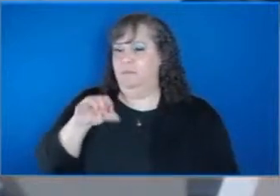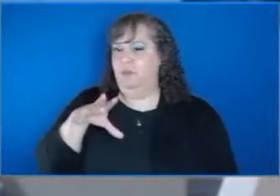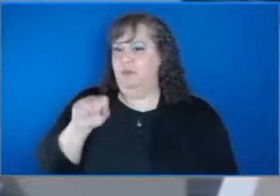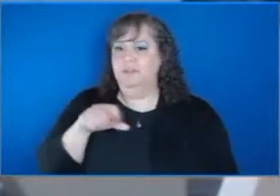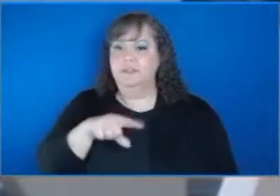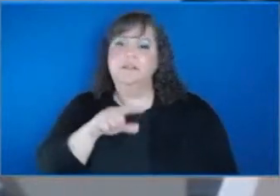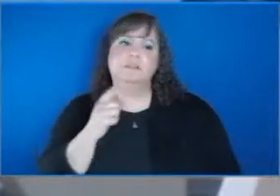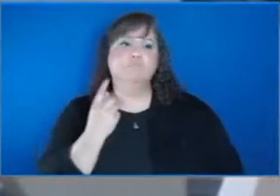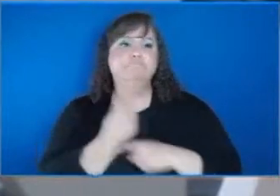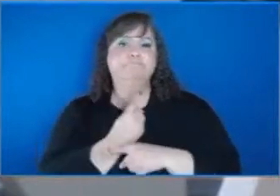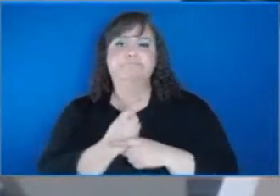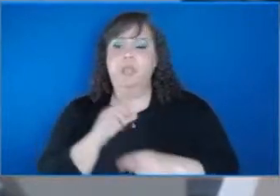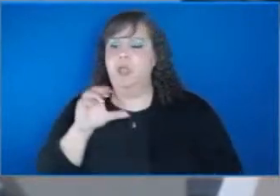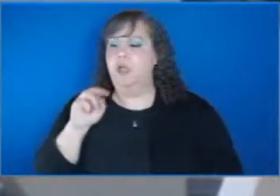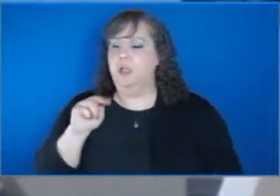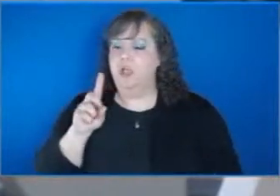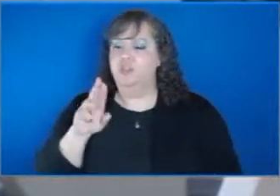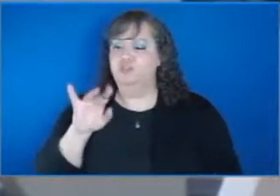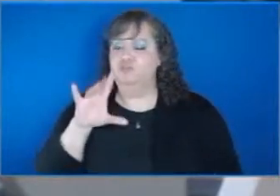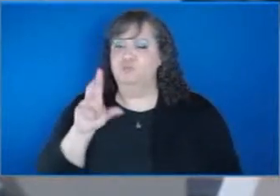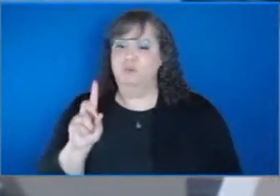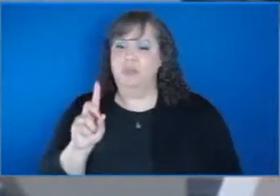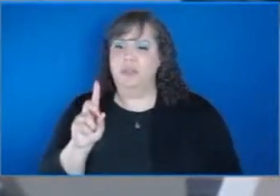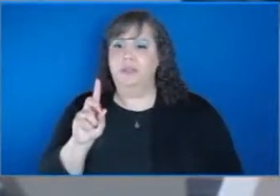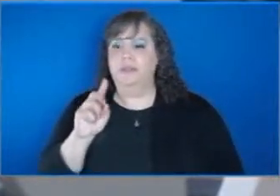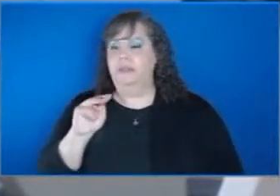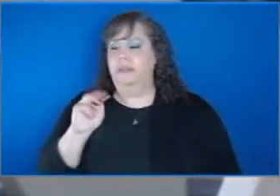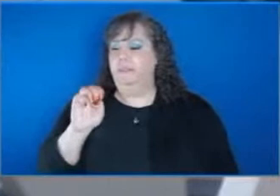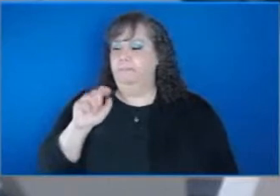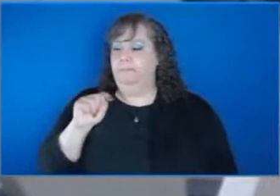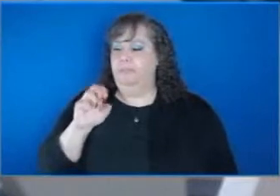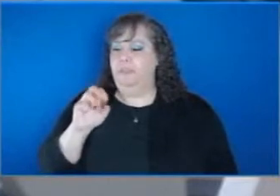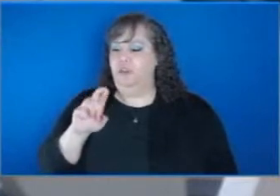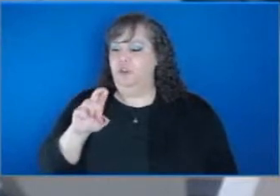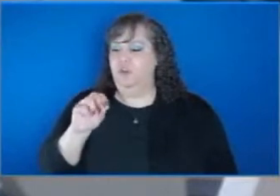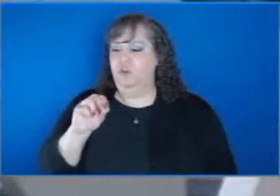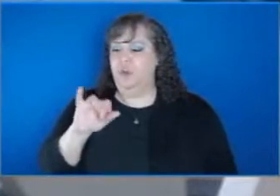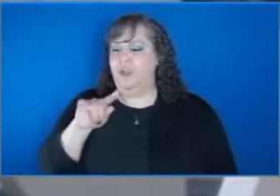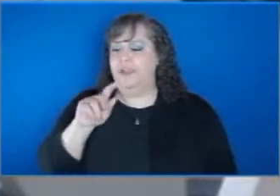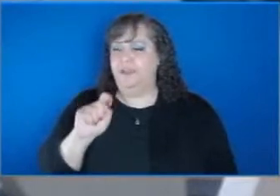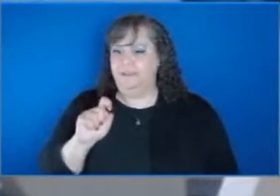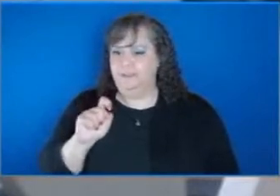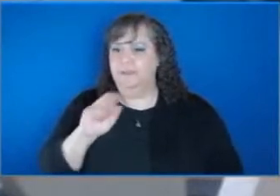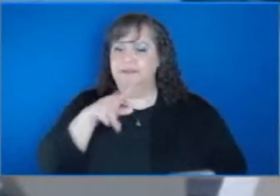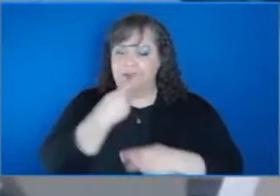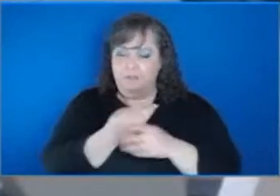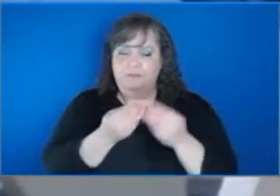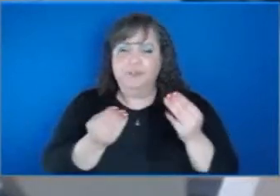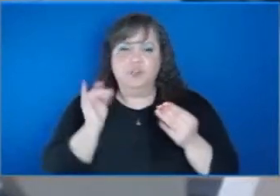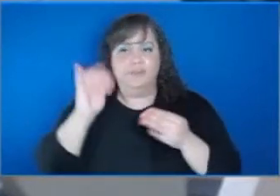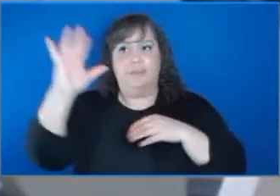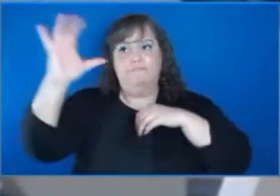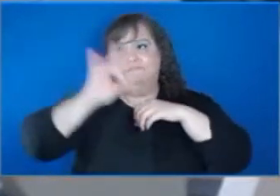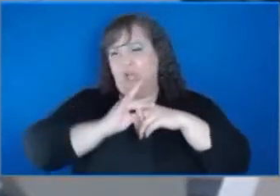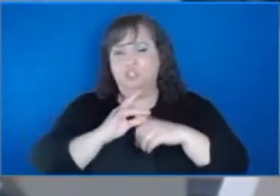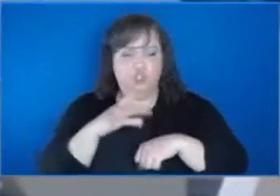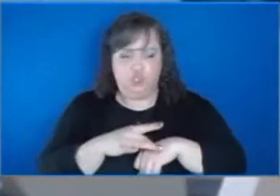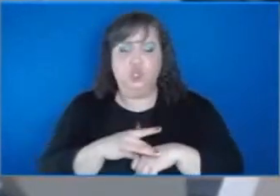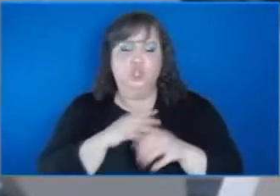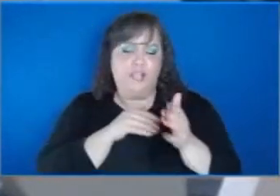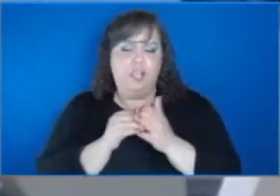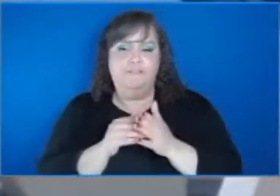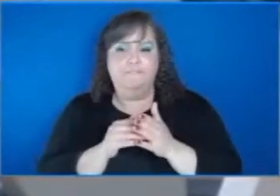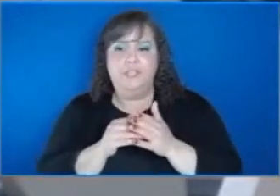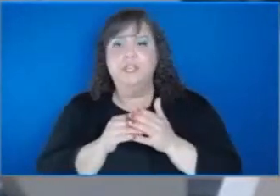meteorite material. This is actually the most common type of material that falls to the Earth. We haven't actually directly measured Dimorphos, but the way